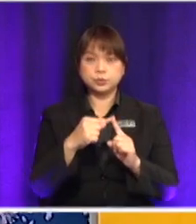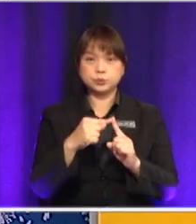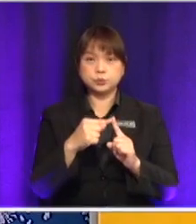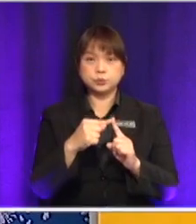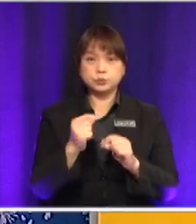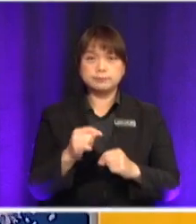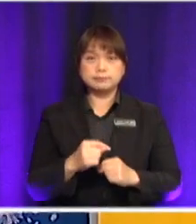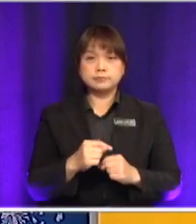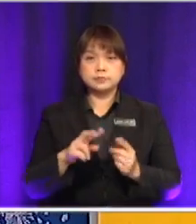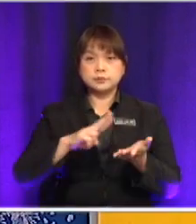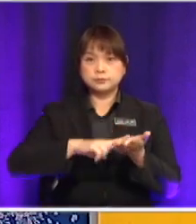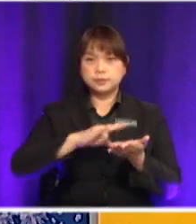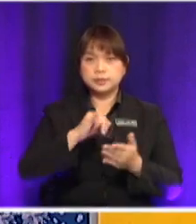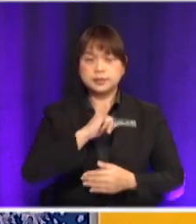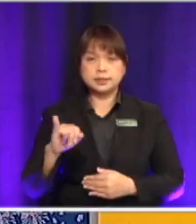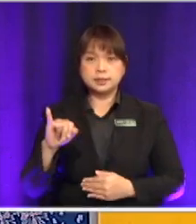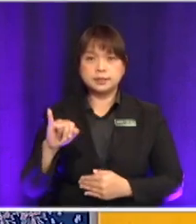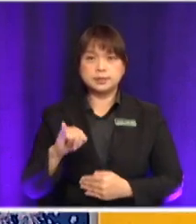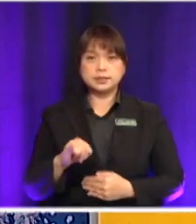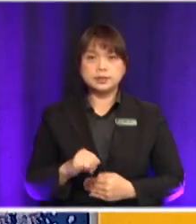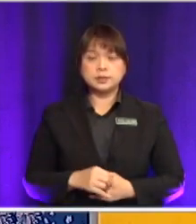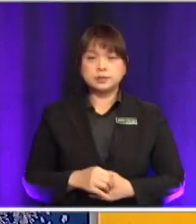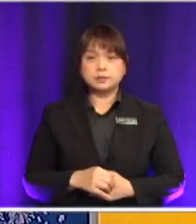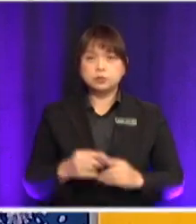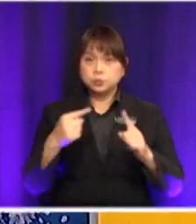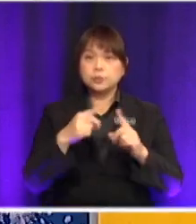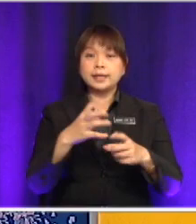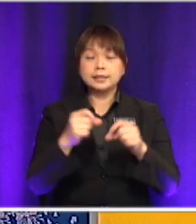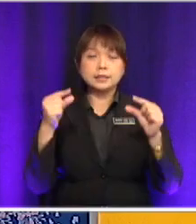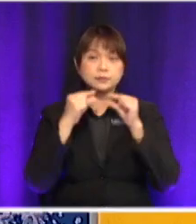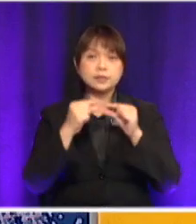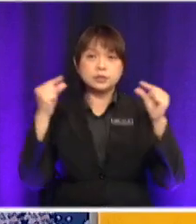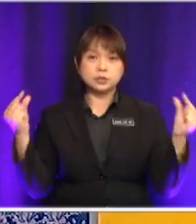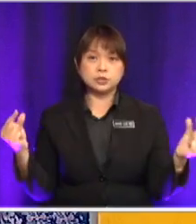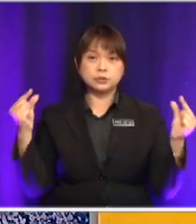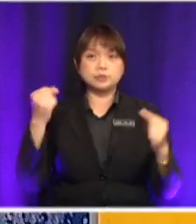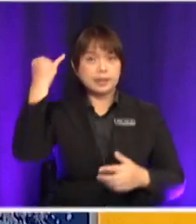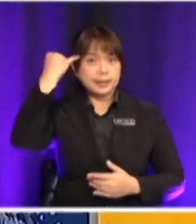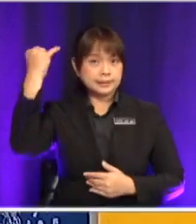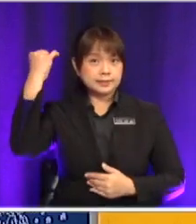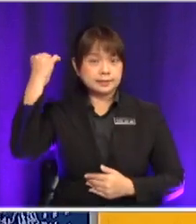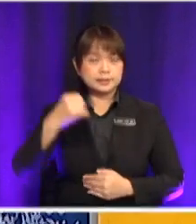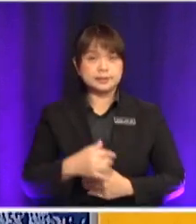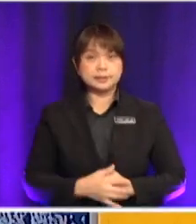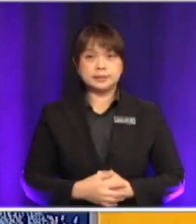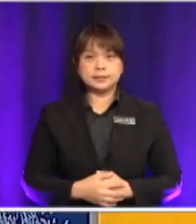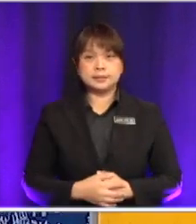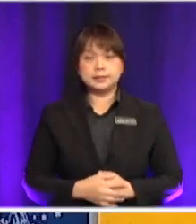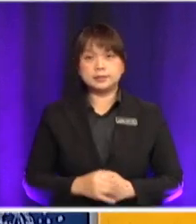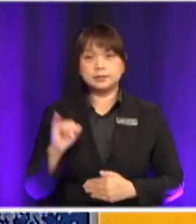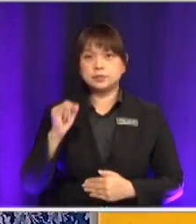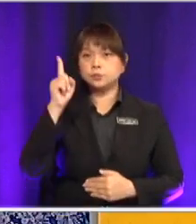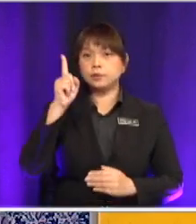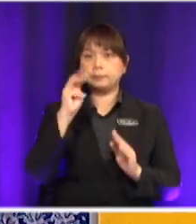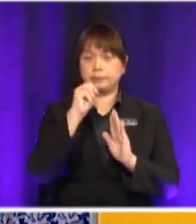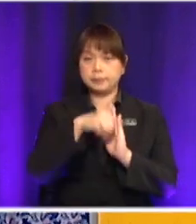is reading for gist, just to get a general idea. All right, so you guys should take about just 1 minute or 1 minute